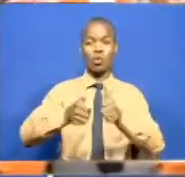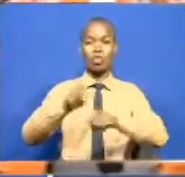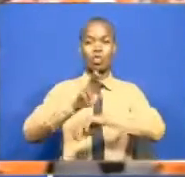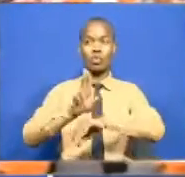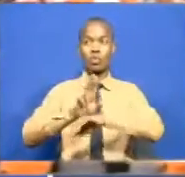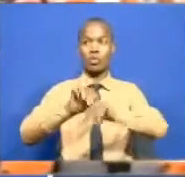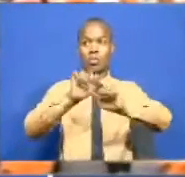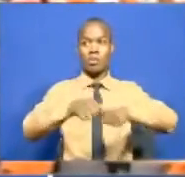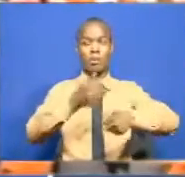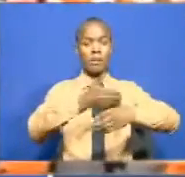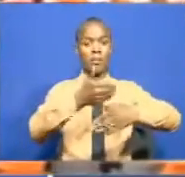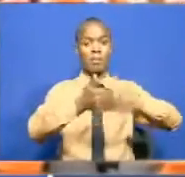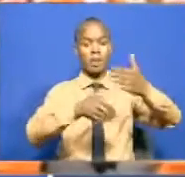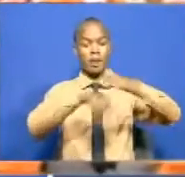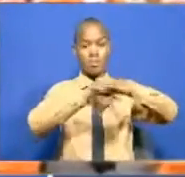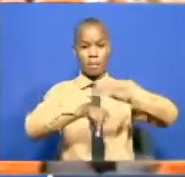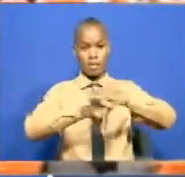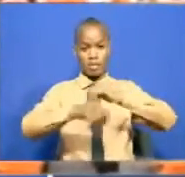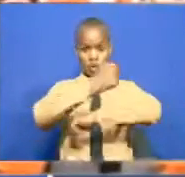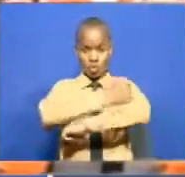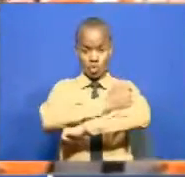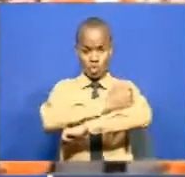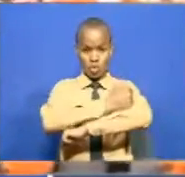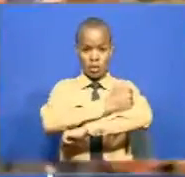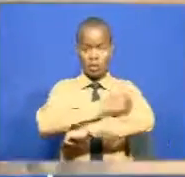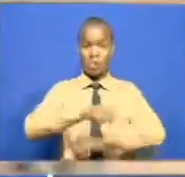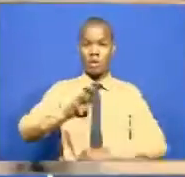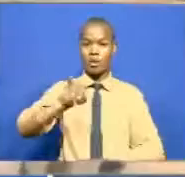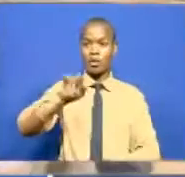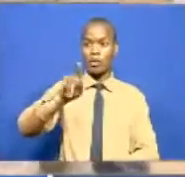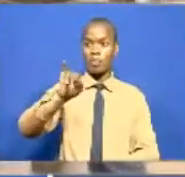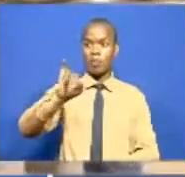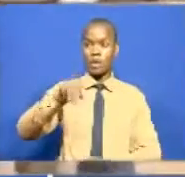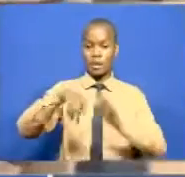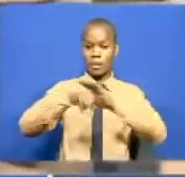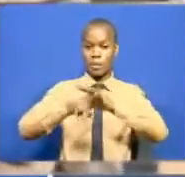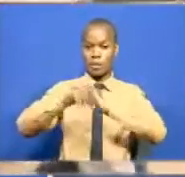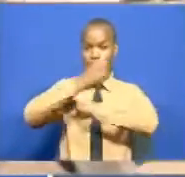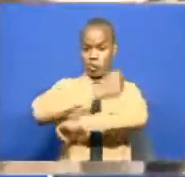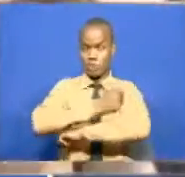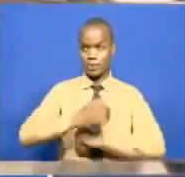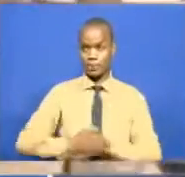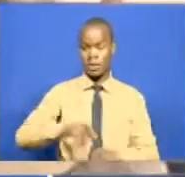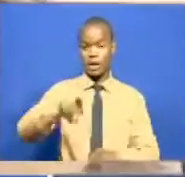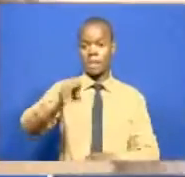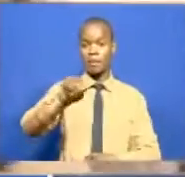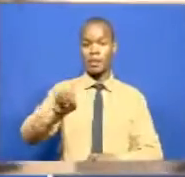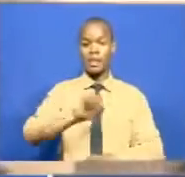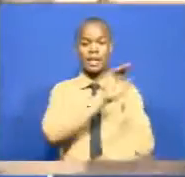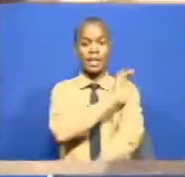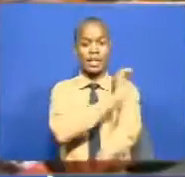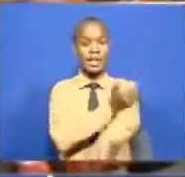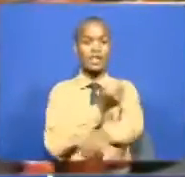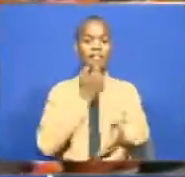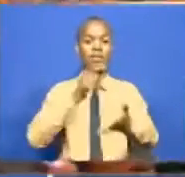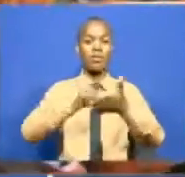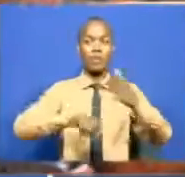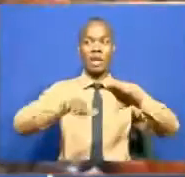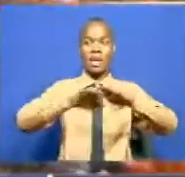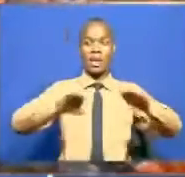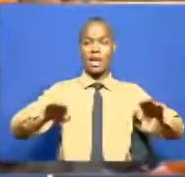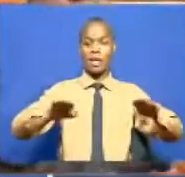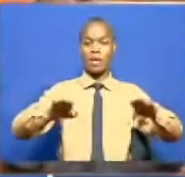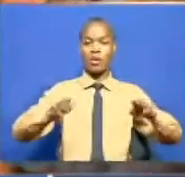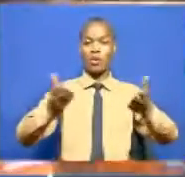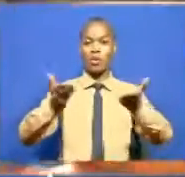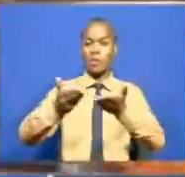primary school in order to decongest the overstretched Mwiki Primary School. PS Energy Engineer Joseph Njorogi says the land is located opposite a